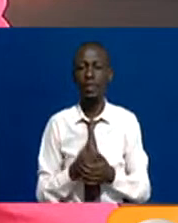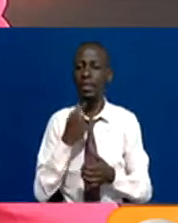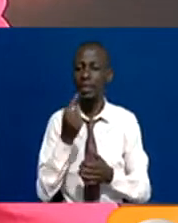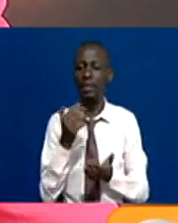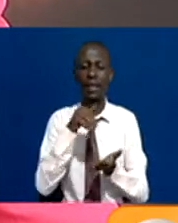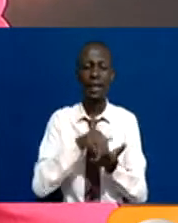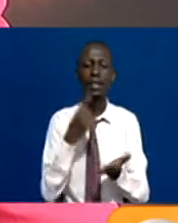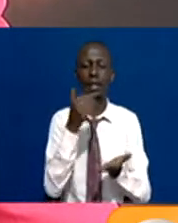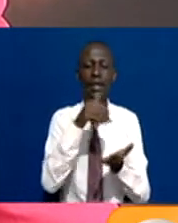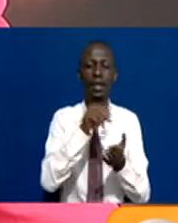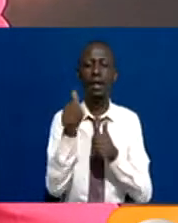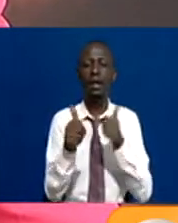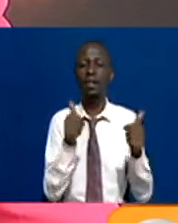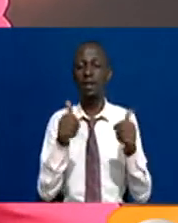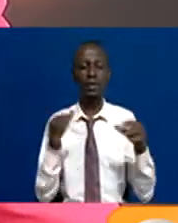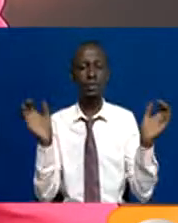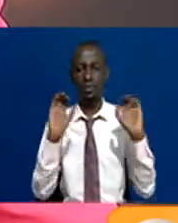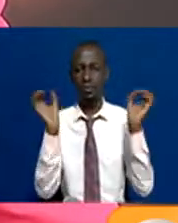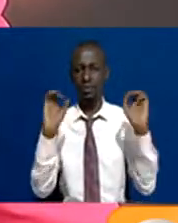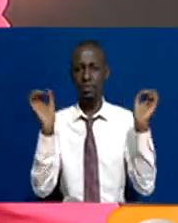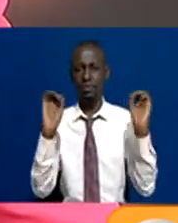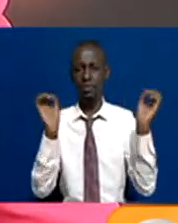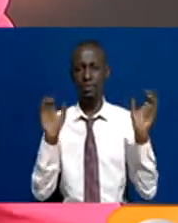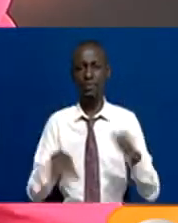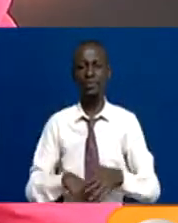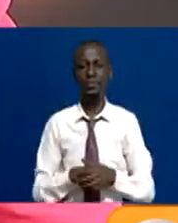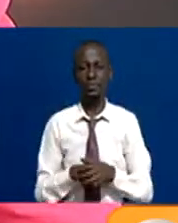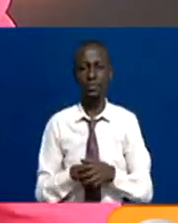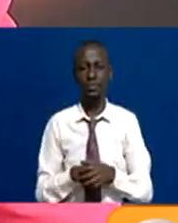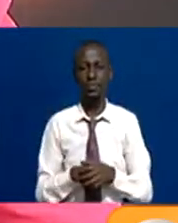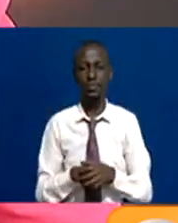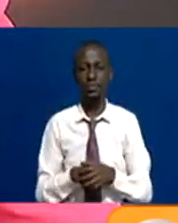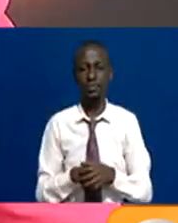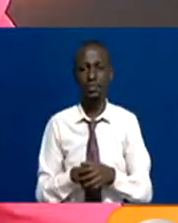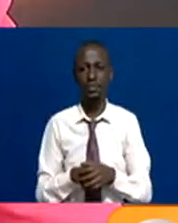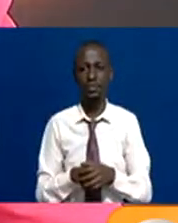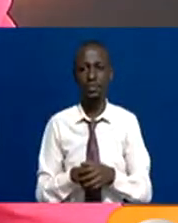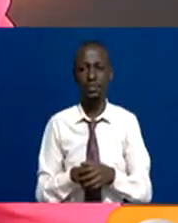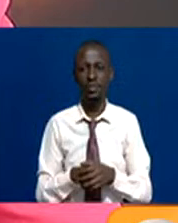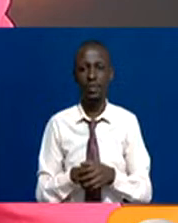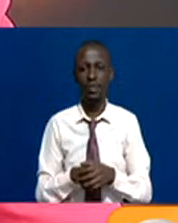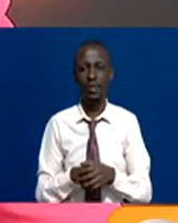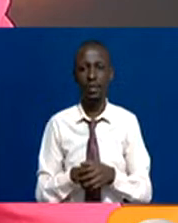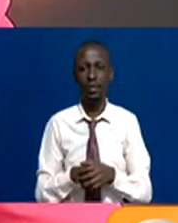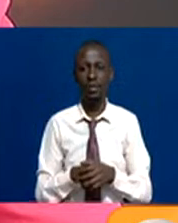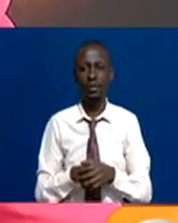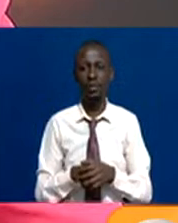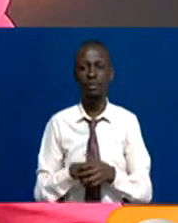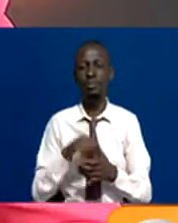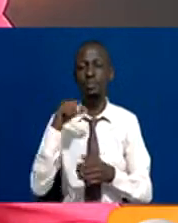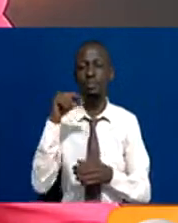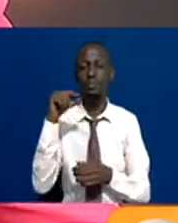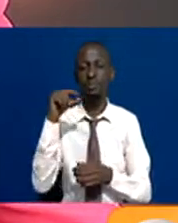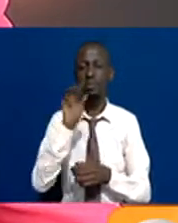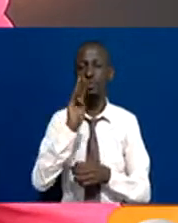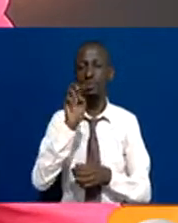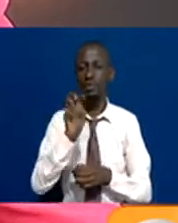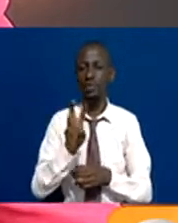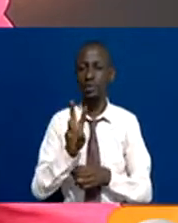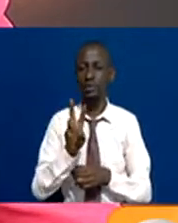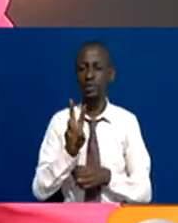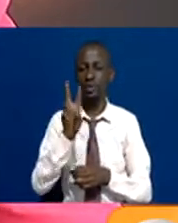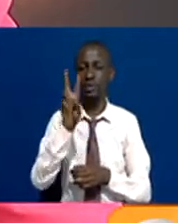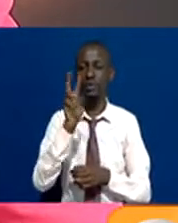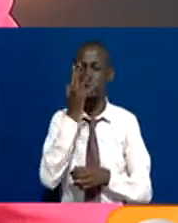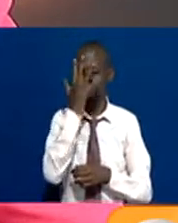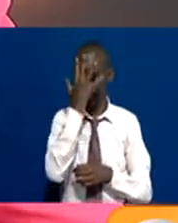telling every other person the same story. It's GBV, it's SGBV, it comes with a sense of